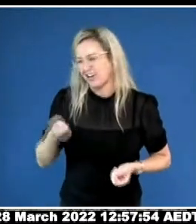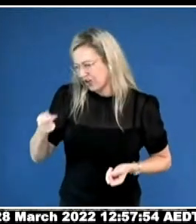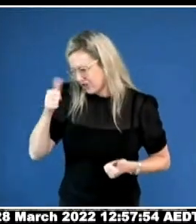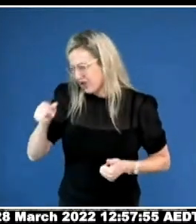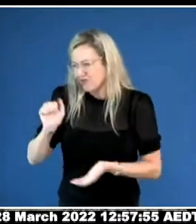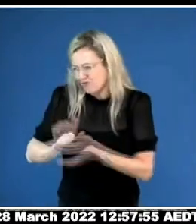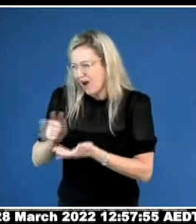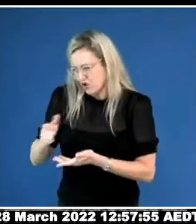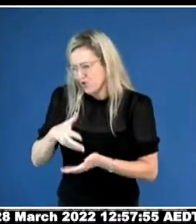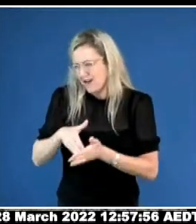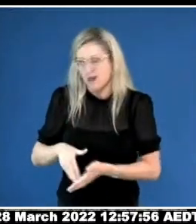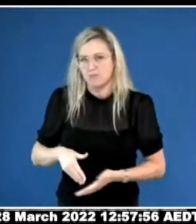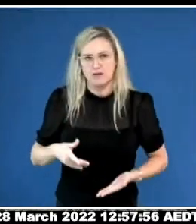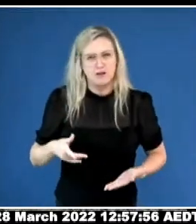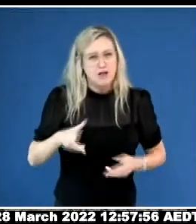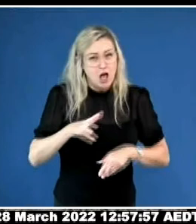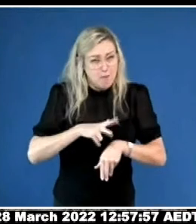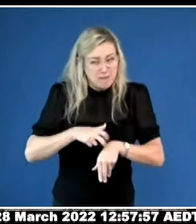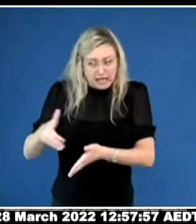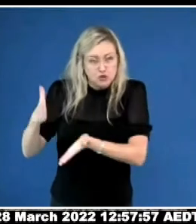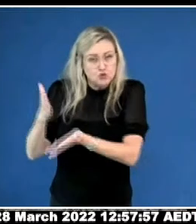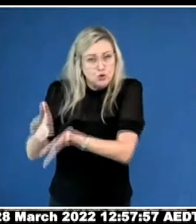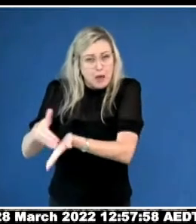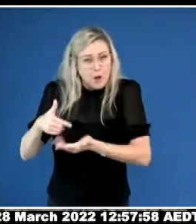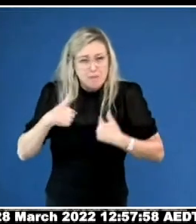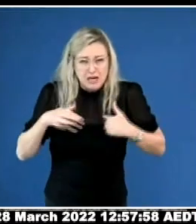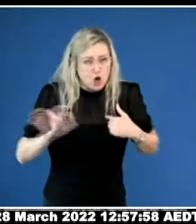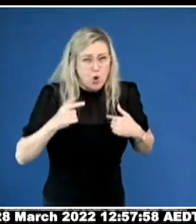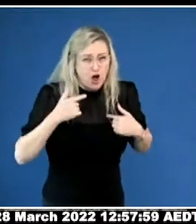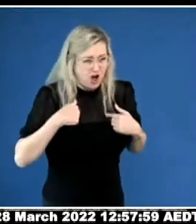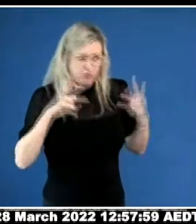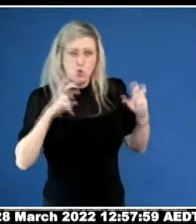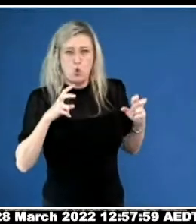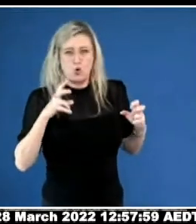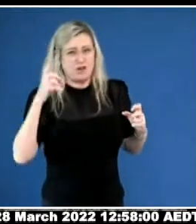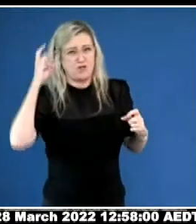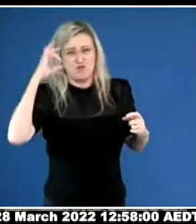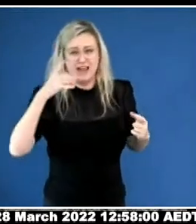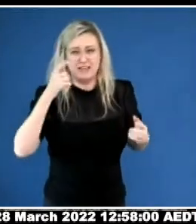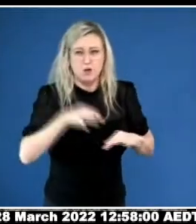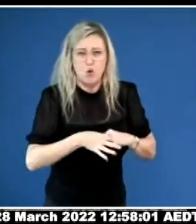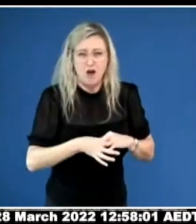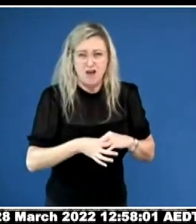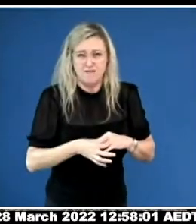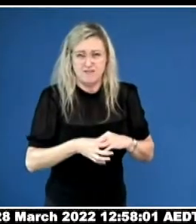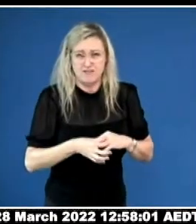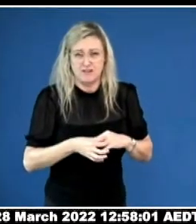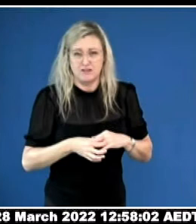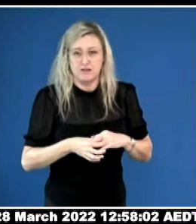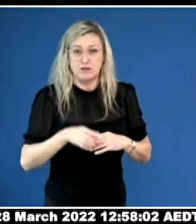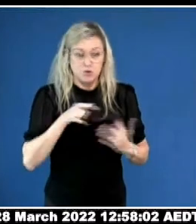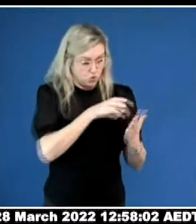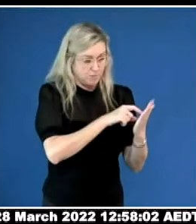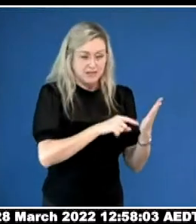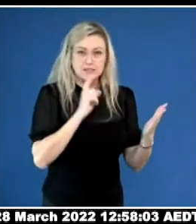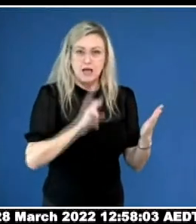me. I was positioned as the crazy wife. Well, one time you say you were put on a stretcher, handcuffed, and off you